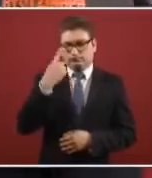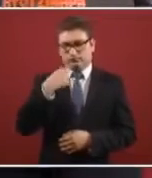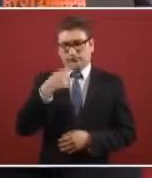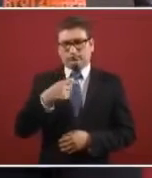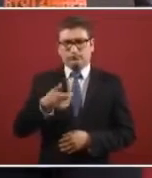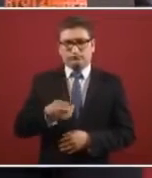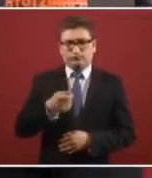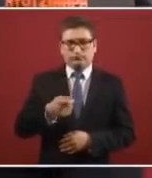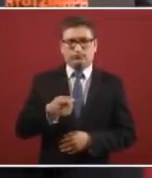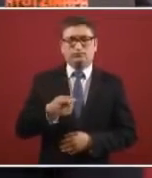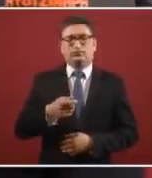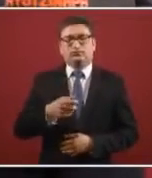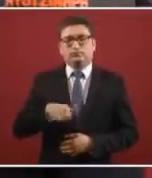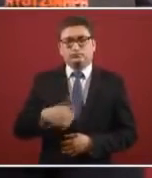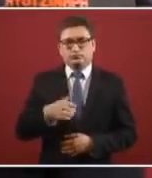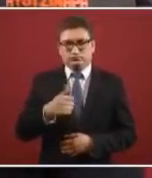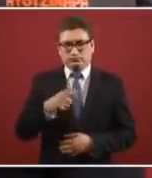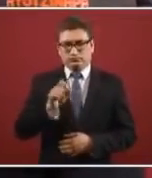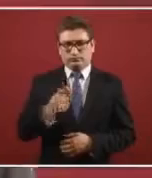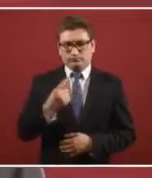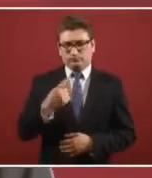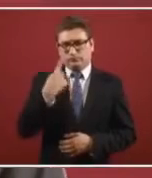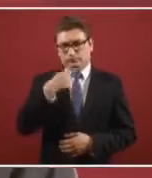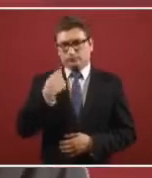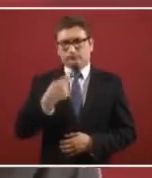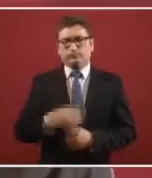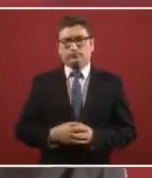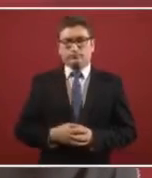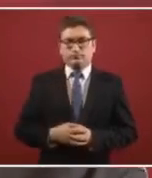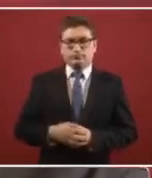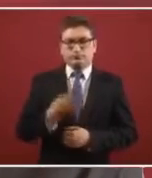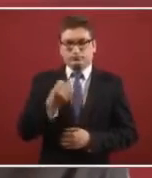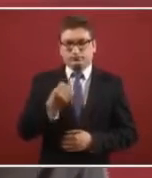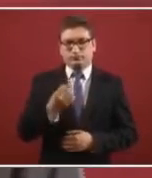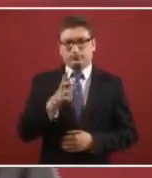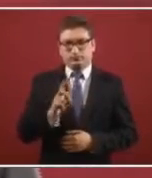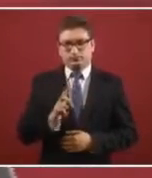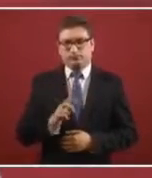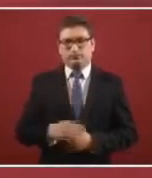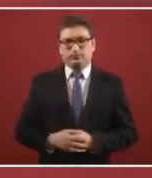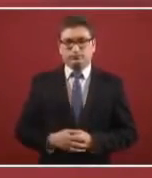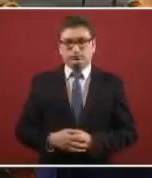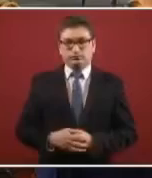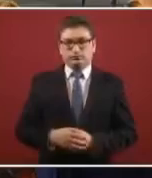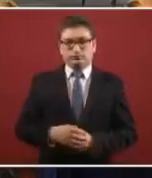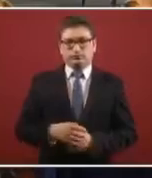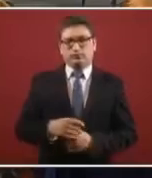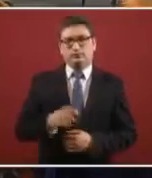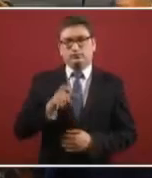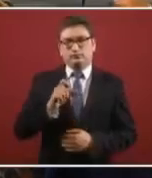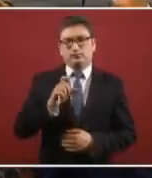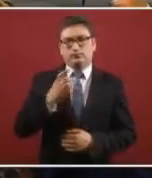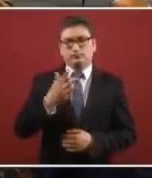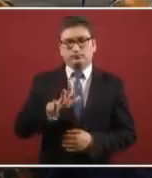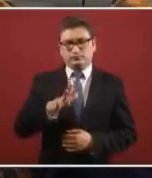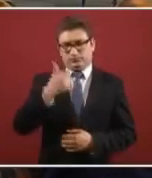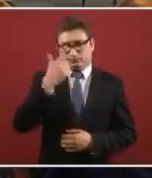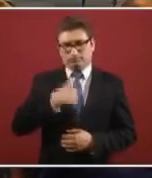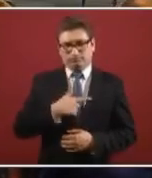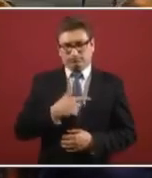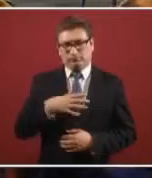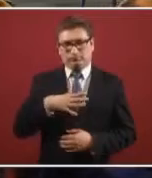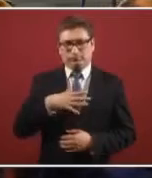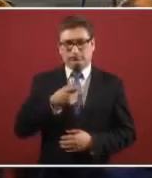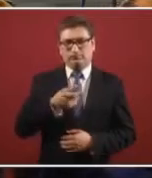1830 21 at 1930 and univision is 2100 and channel 14